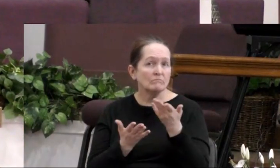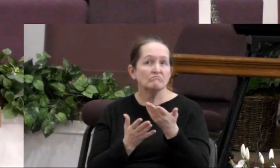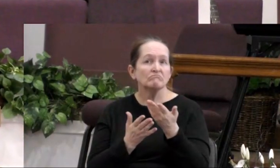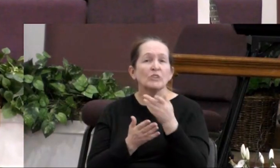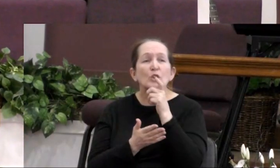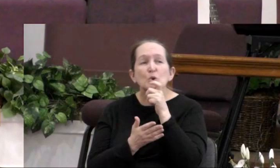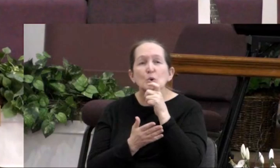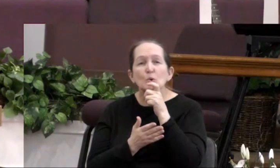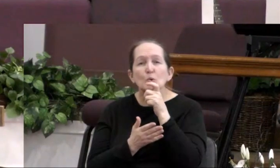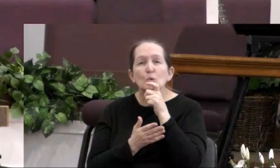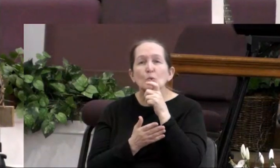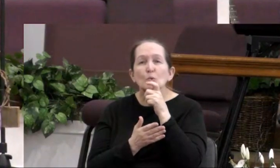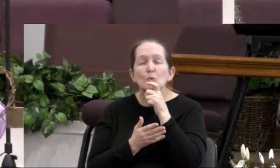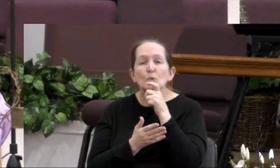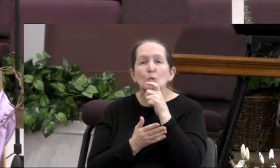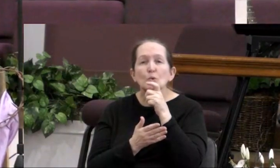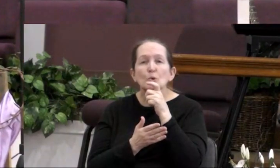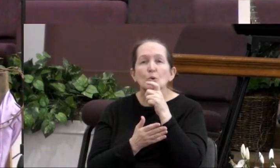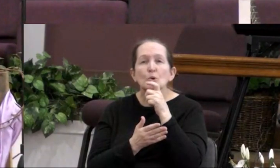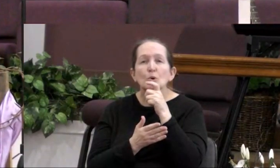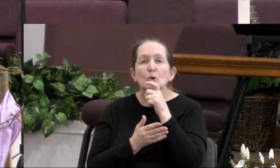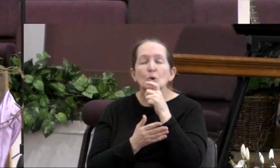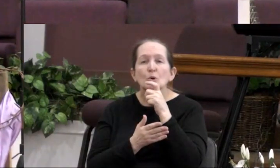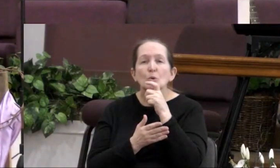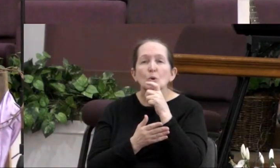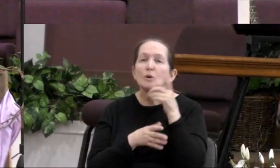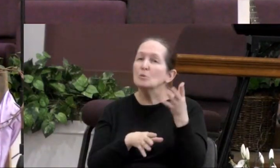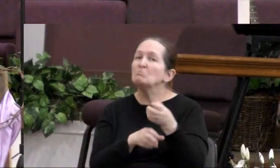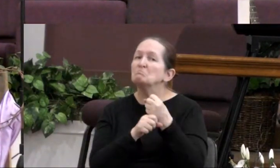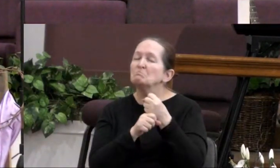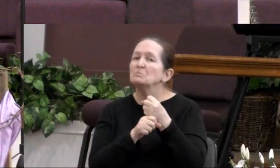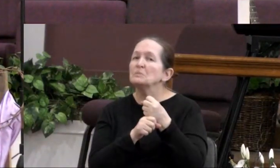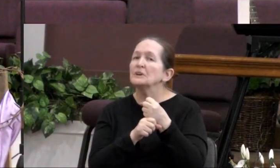Who will pick up the ministry?